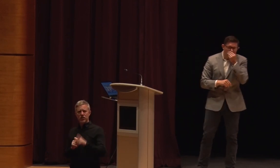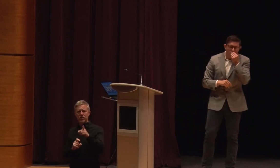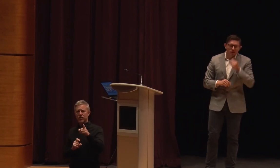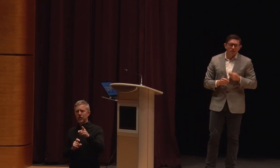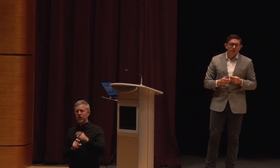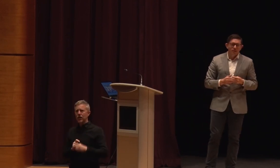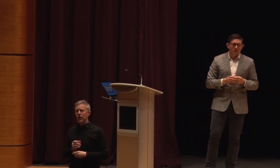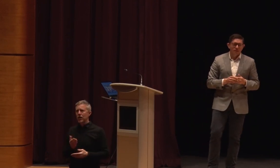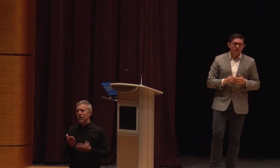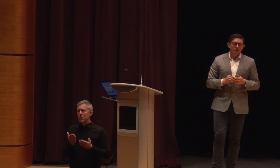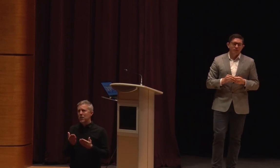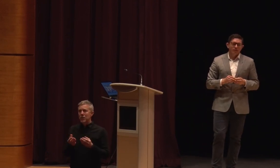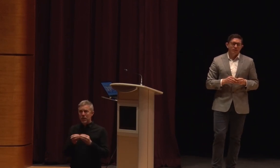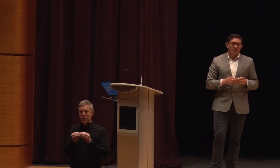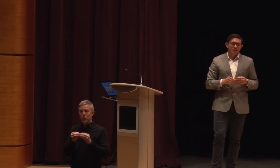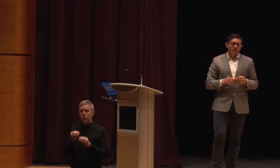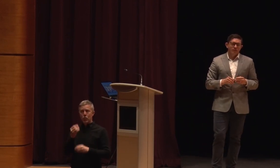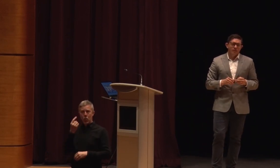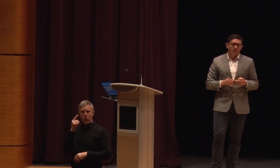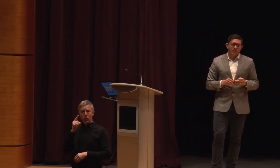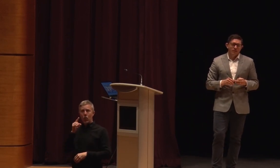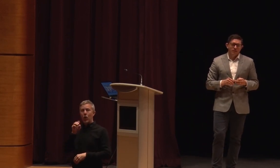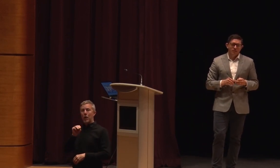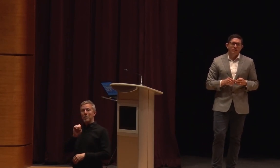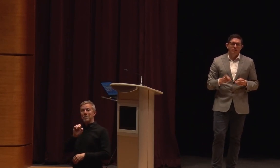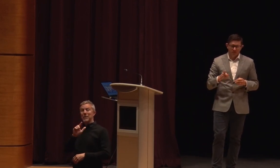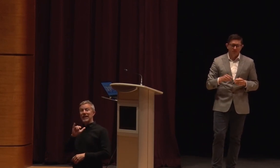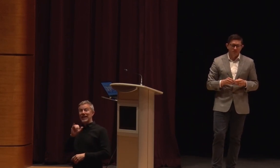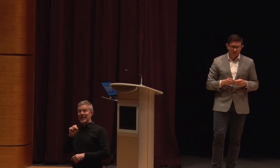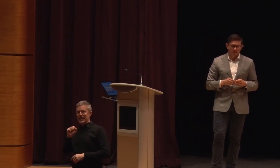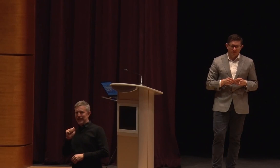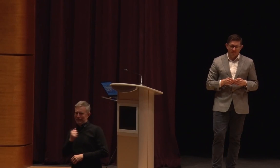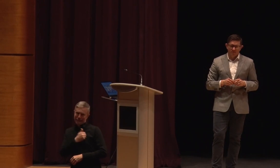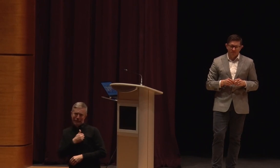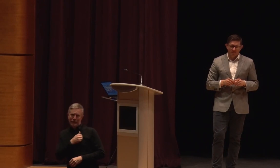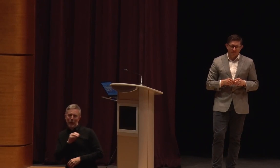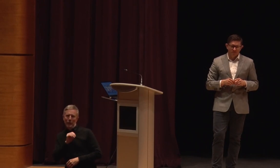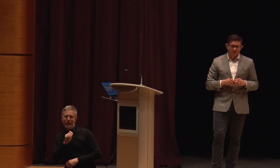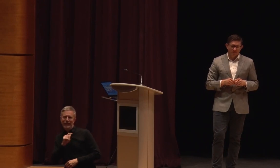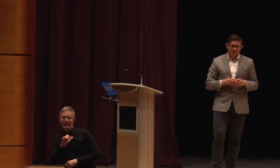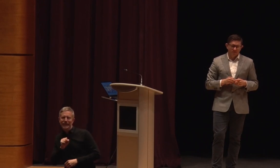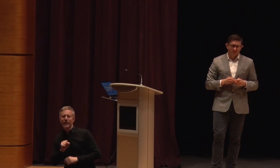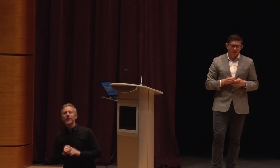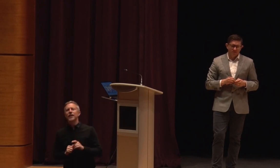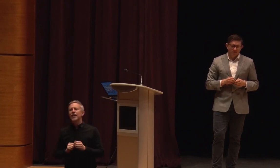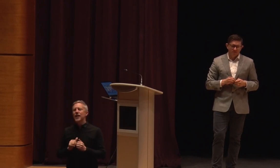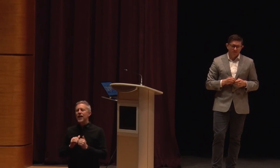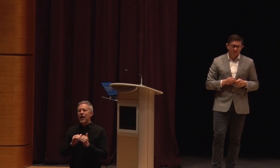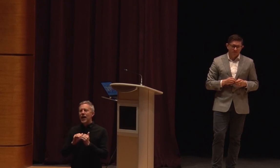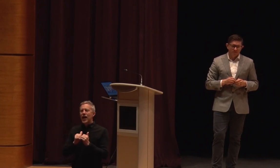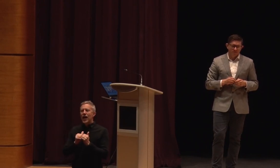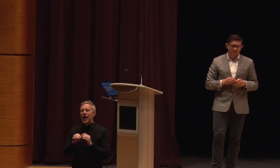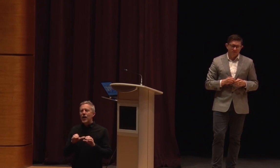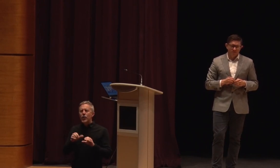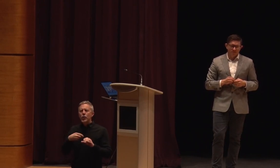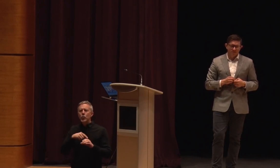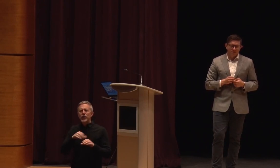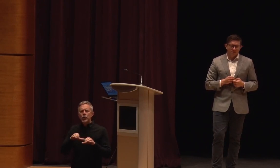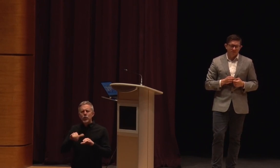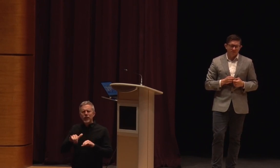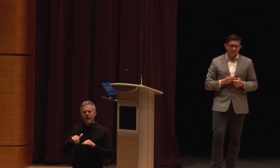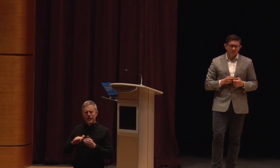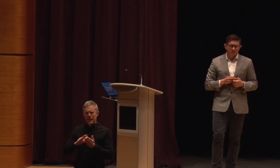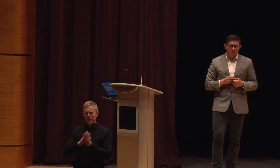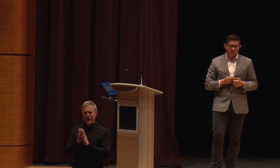And this might be more for Melissa even. Sorry, Melissa. How do we do this, being vulnerable, asking